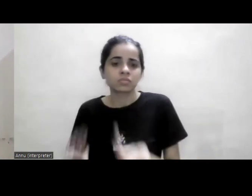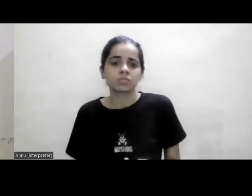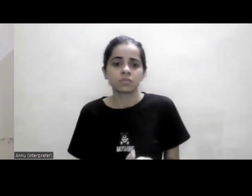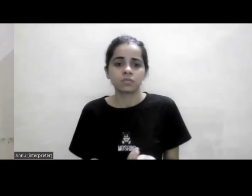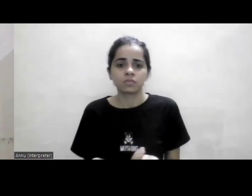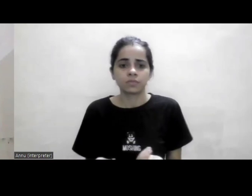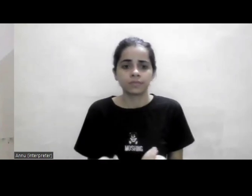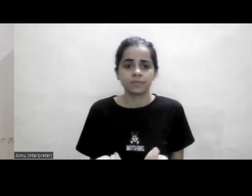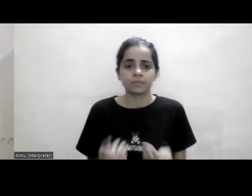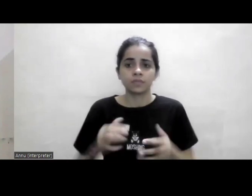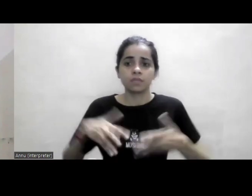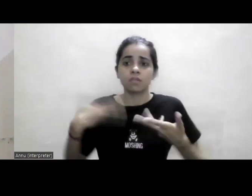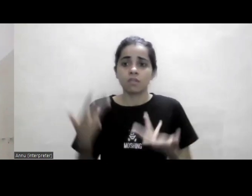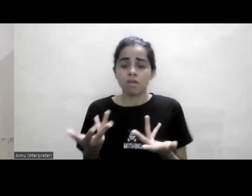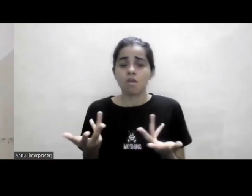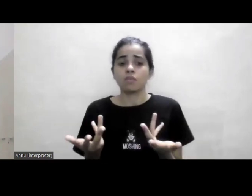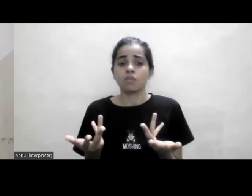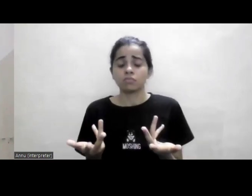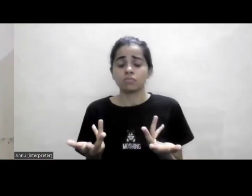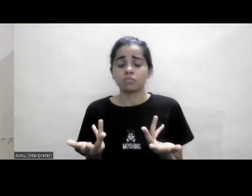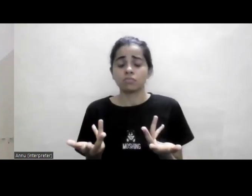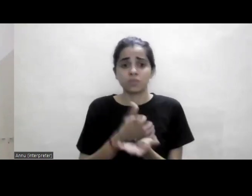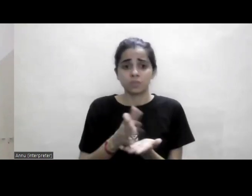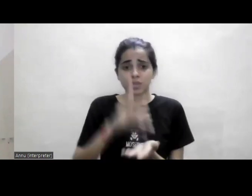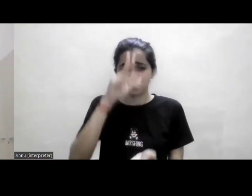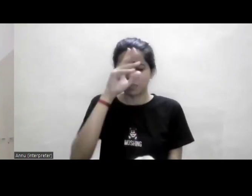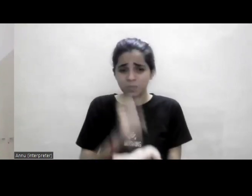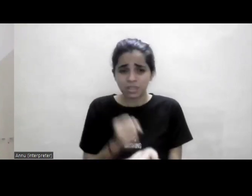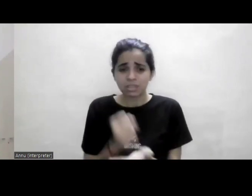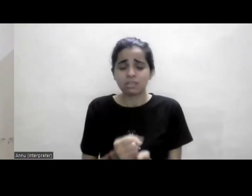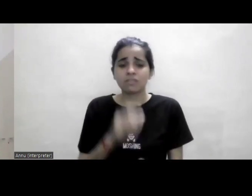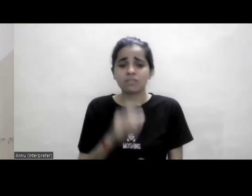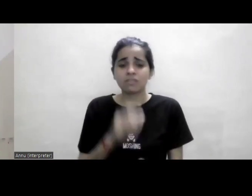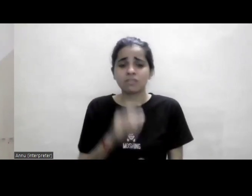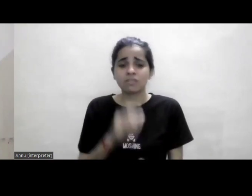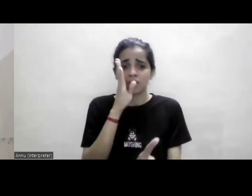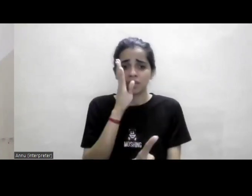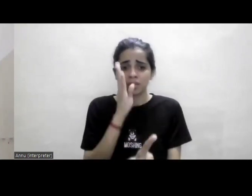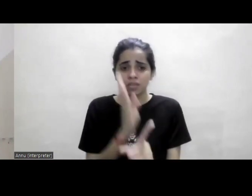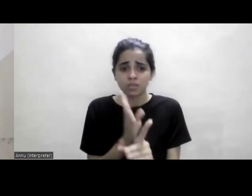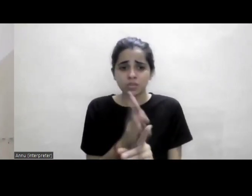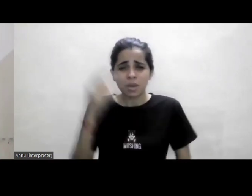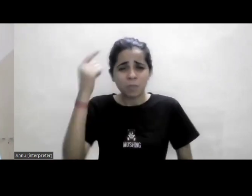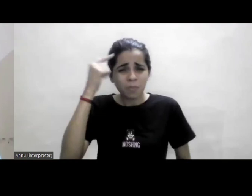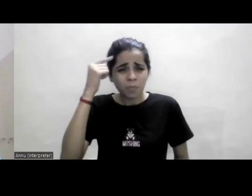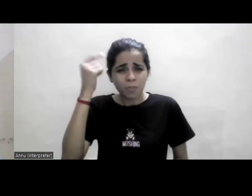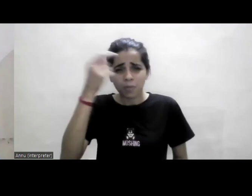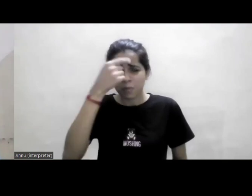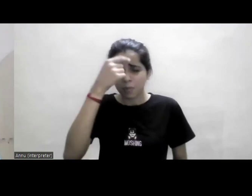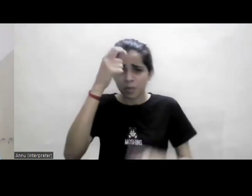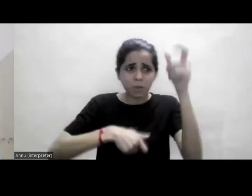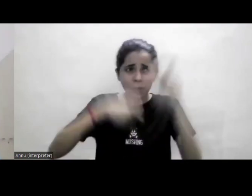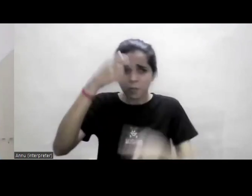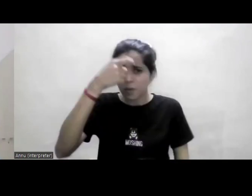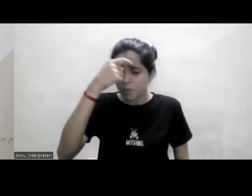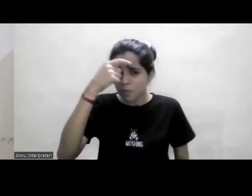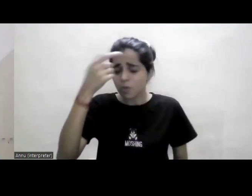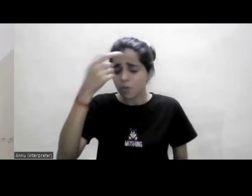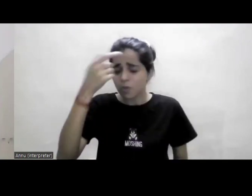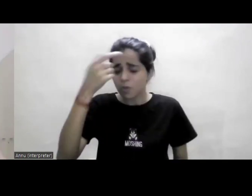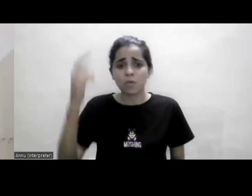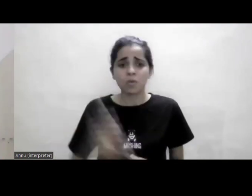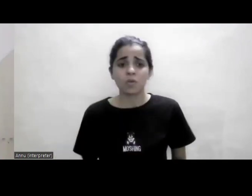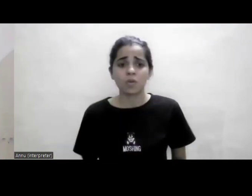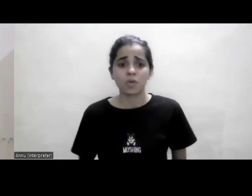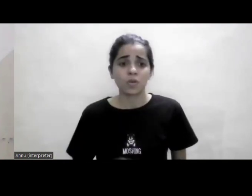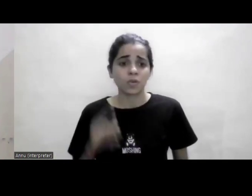how it could lead to, you know, some sort of mental issues in people. Like